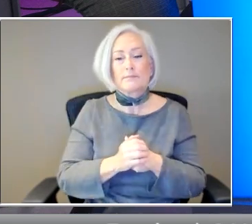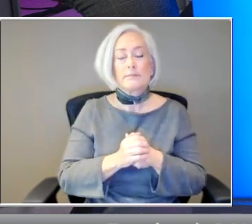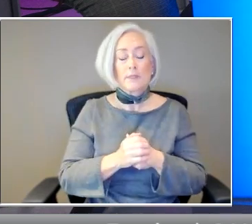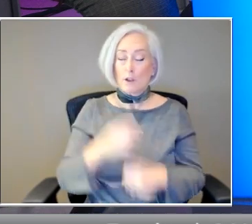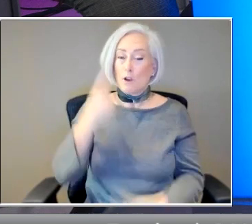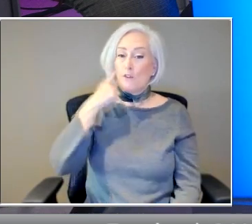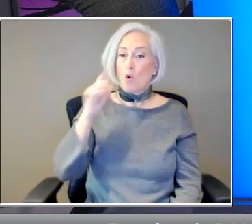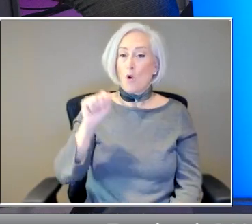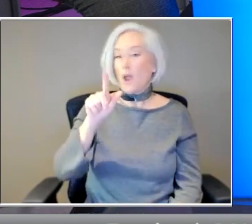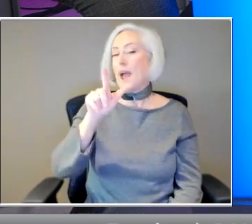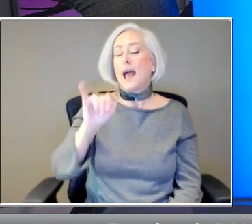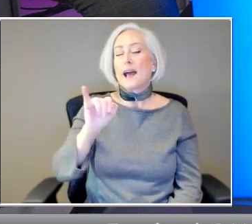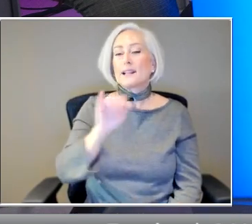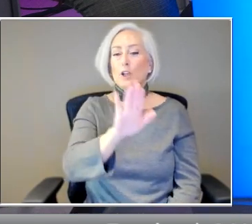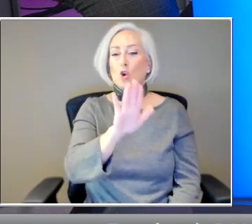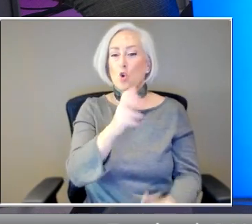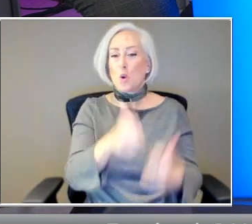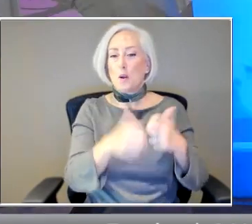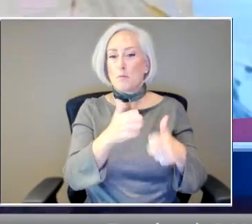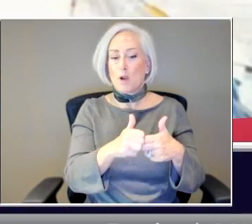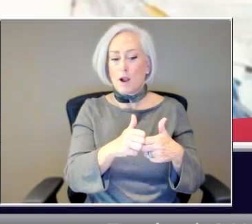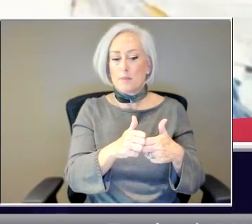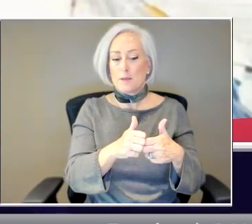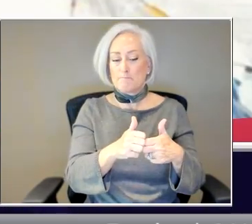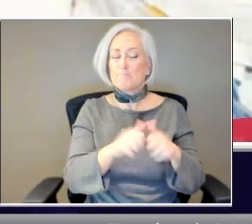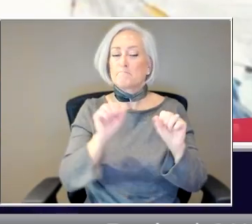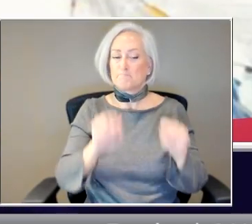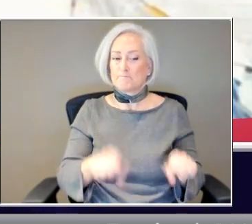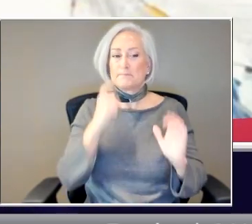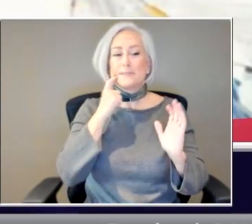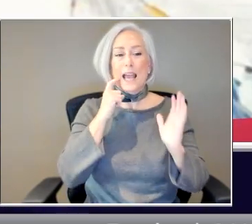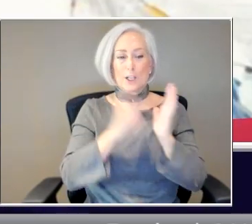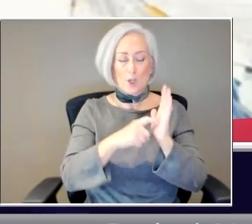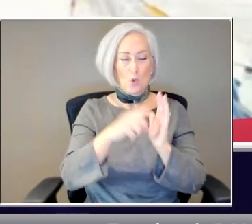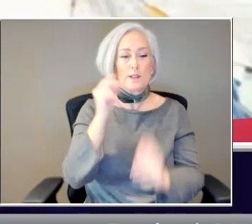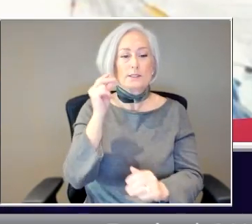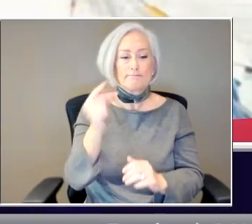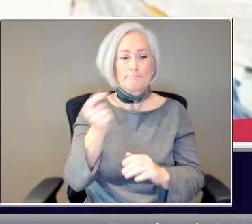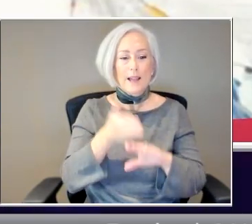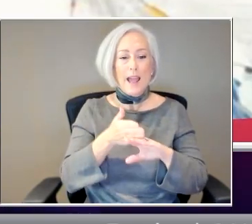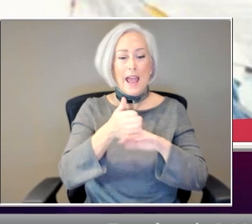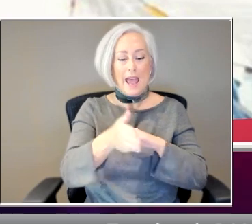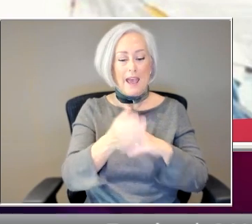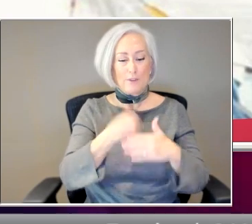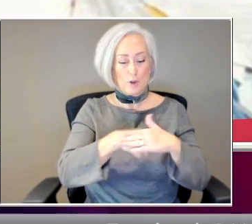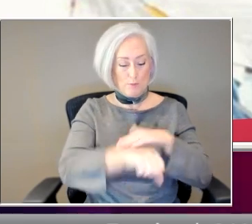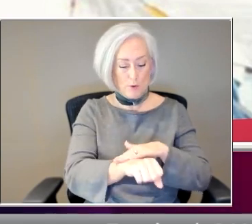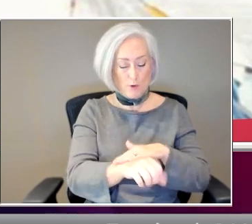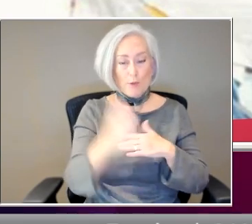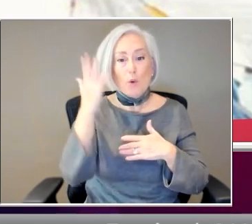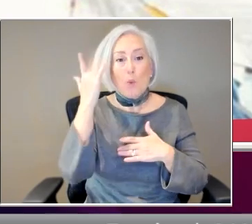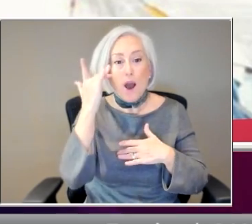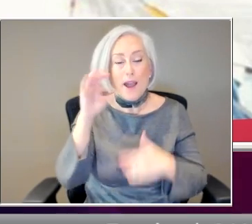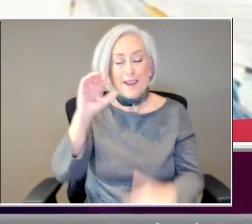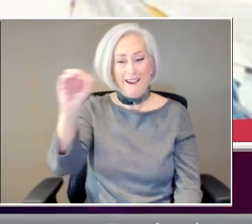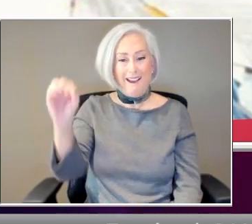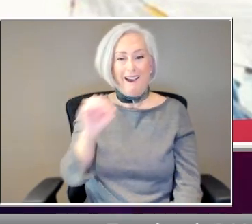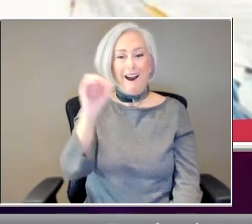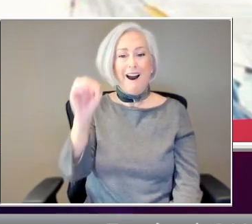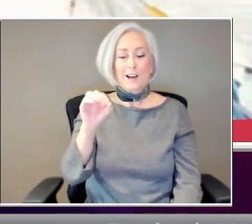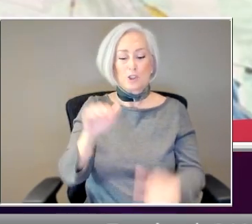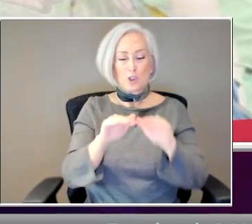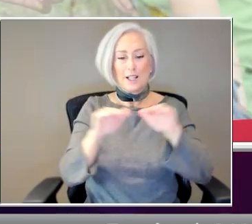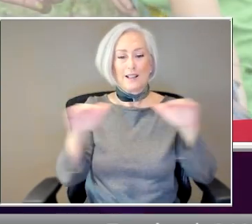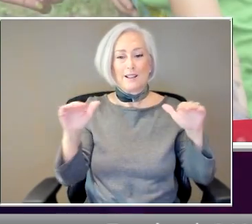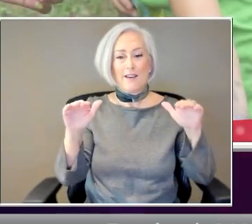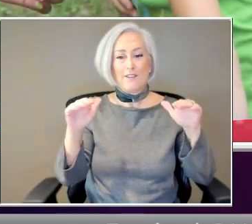problems became readily apparent, you know, shortly after birth, with oxygen levels not being normal. And with the oxygen levels not